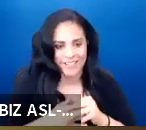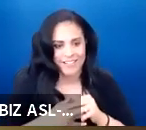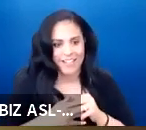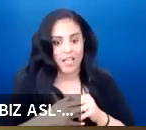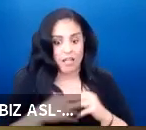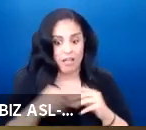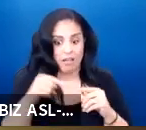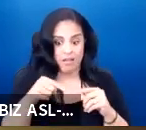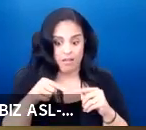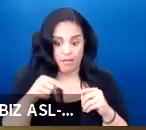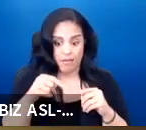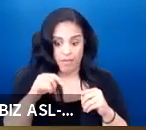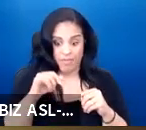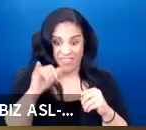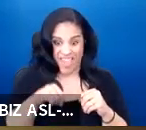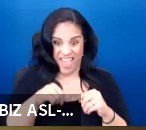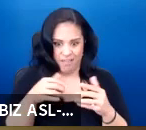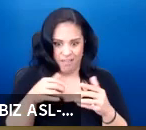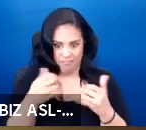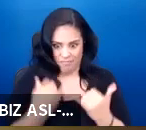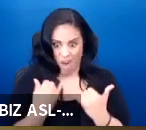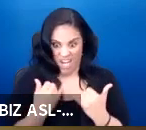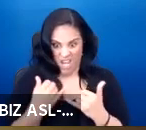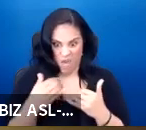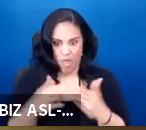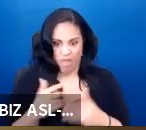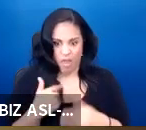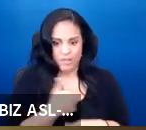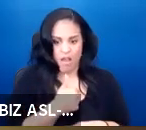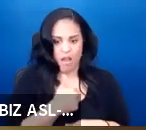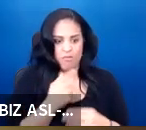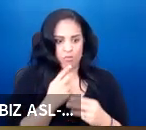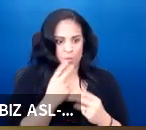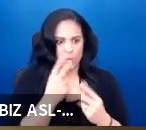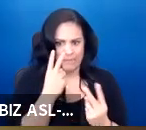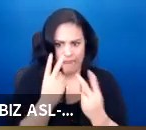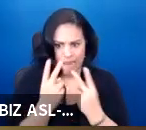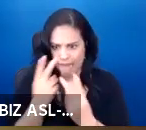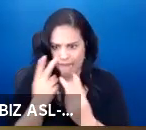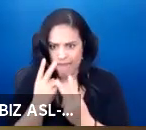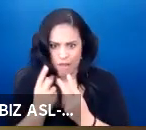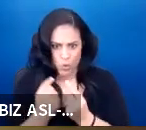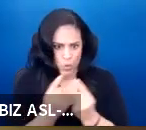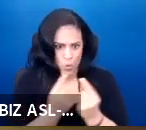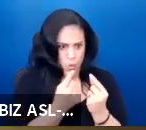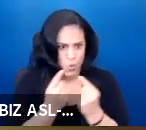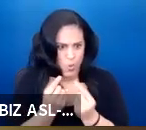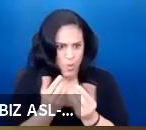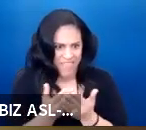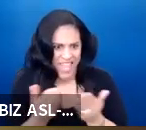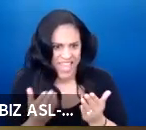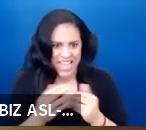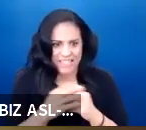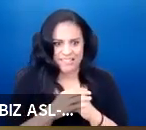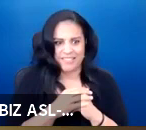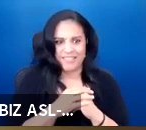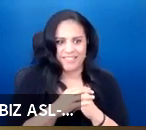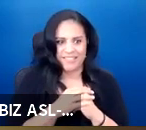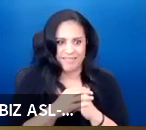allows us to see and do things that we wouldn't be able to see and do without it. I've